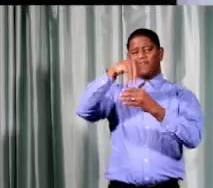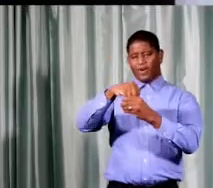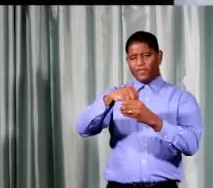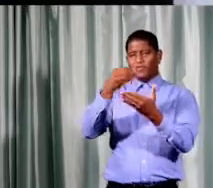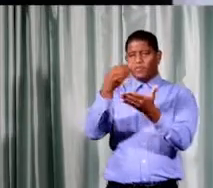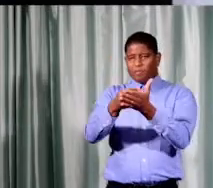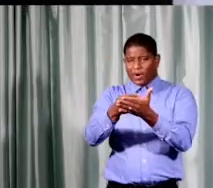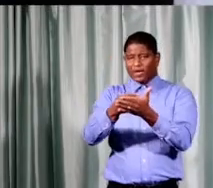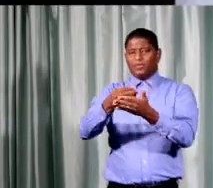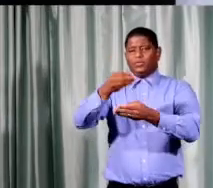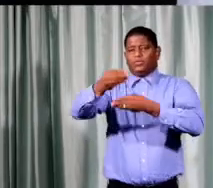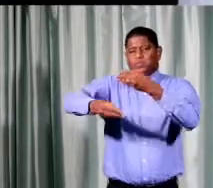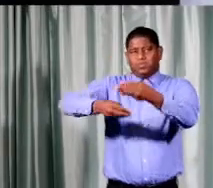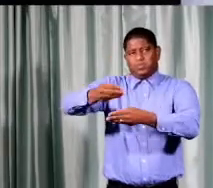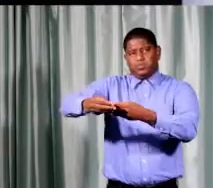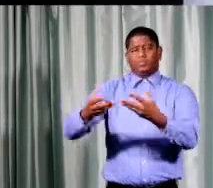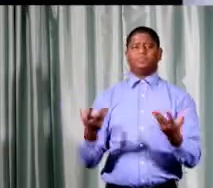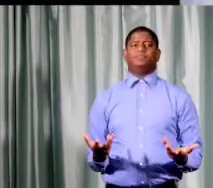accounting system